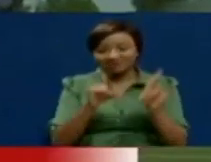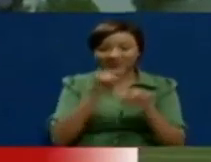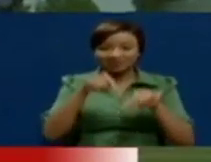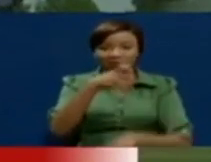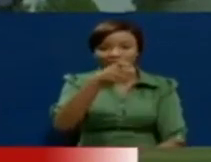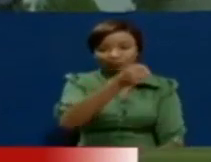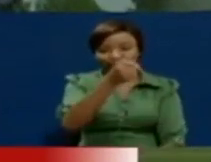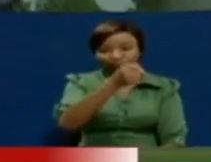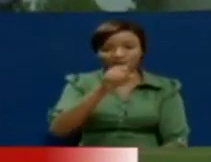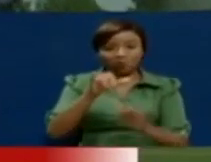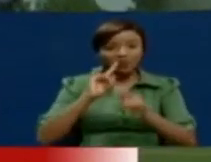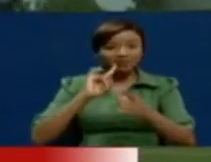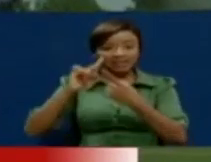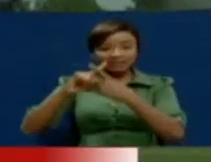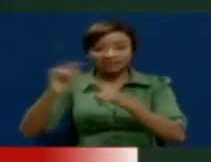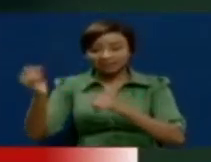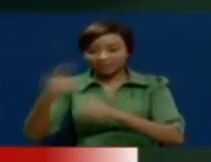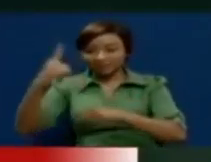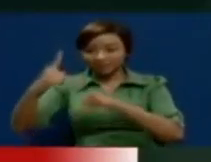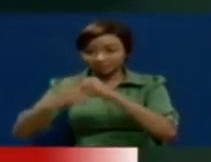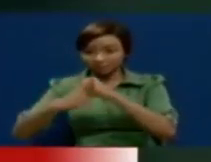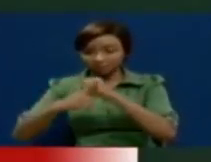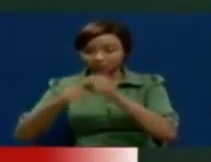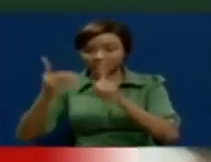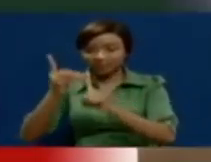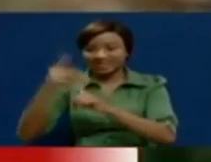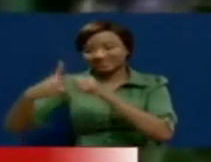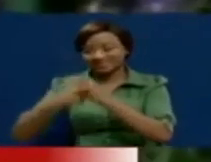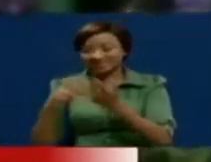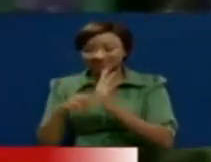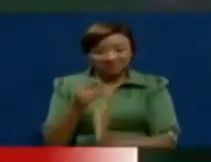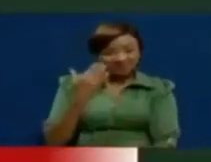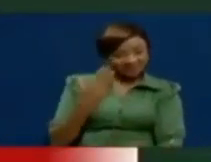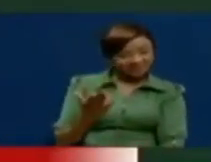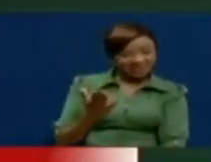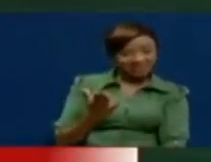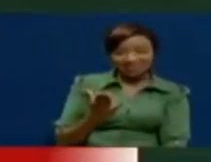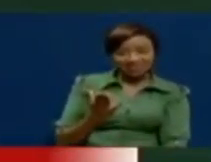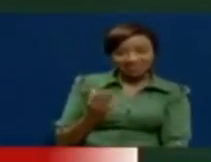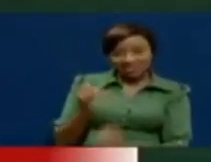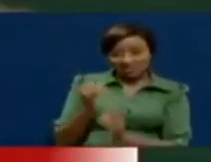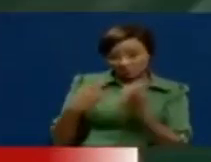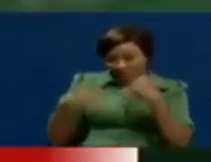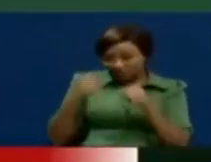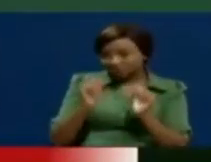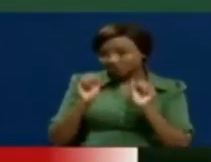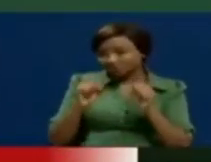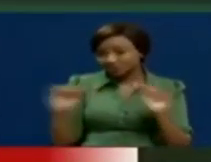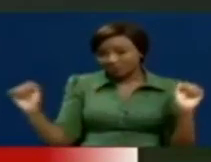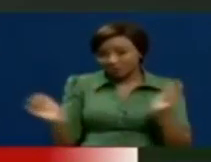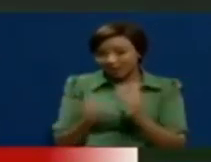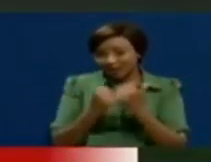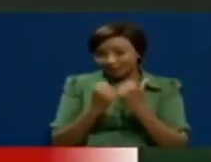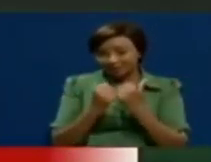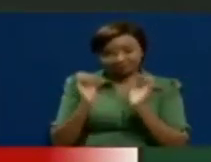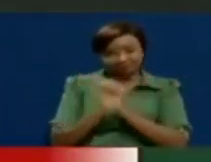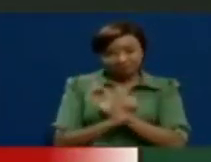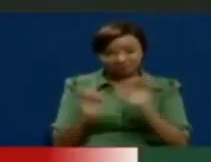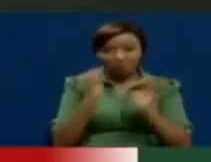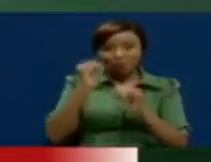least June 7th, but it looks extremely unlikely that any professional tennis will be possible throughout the summer as the